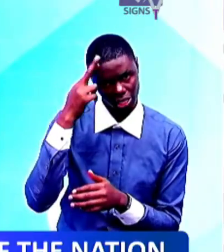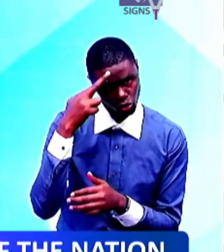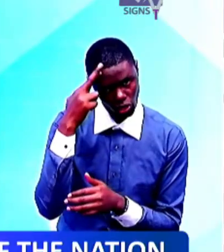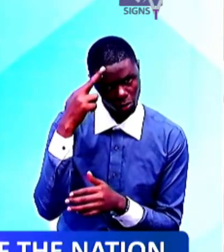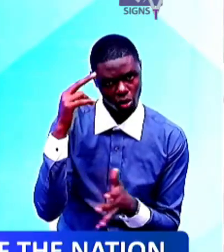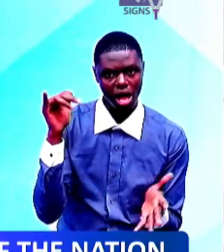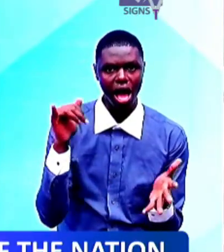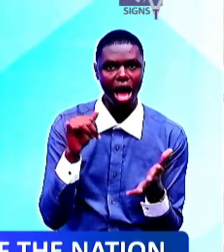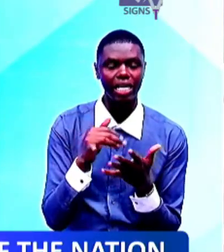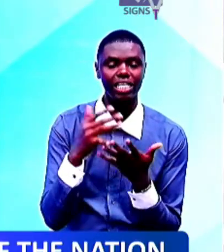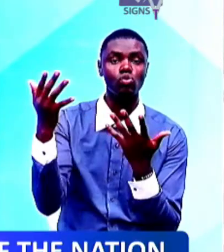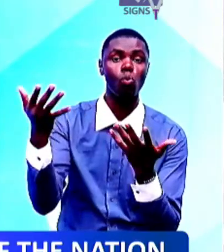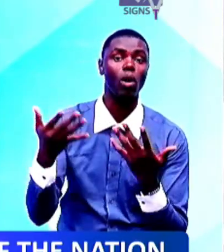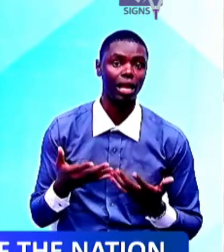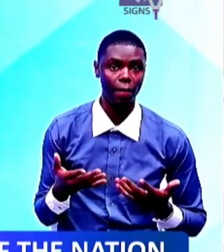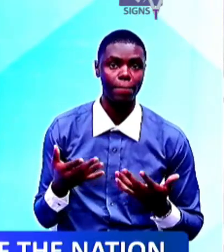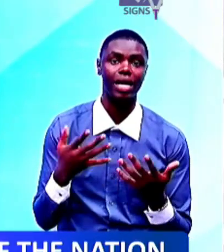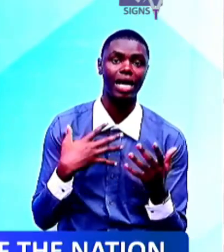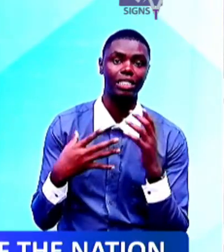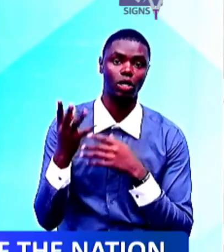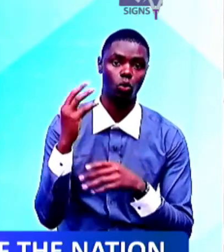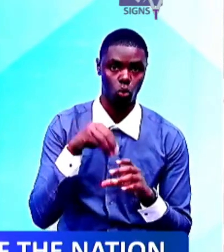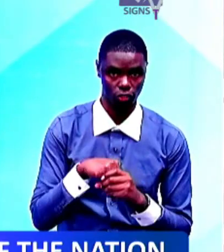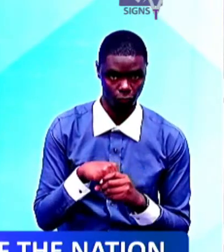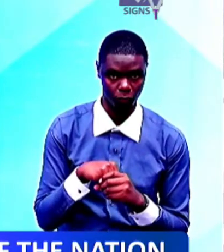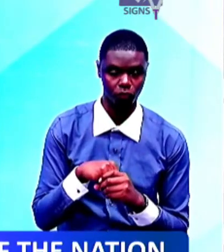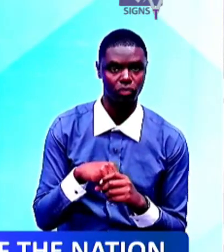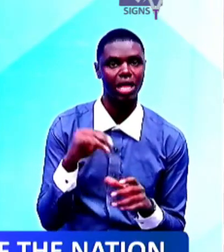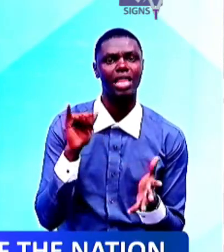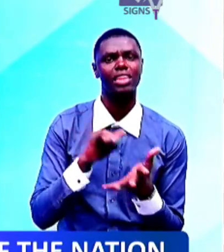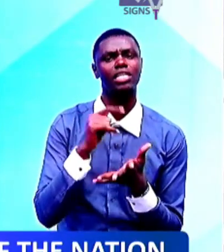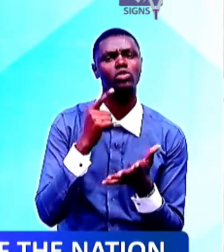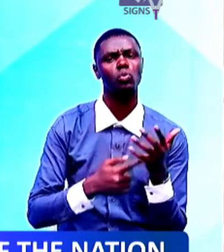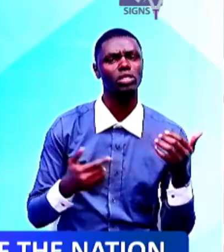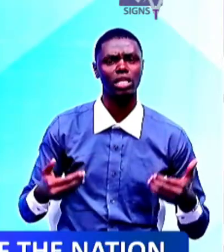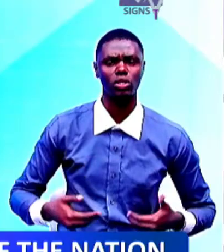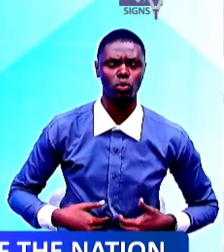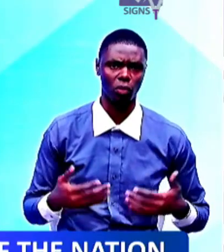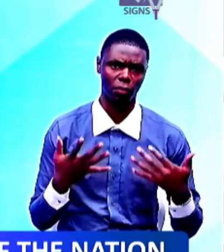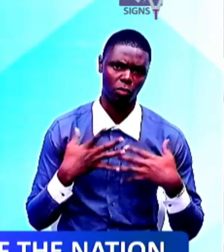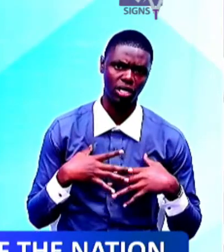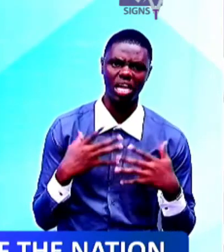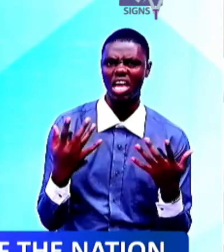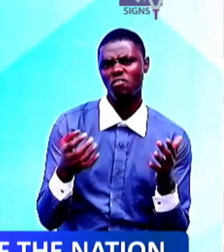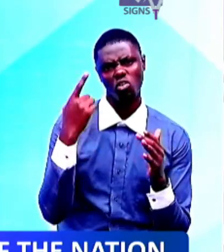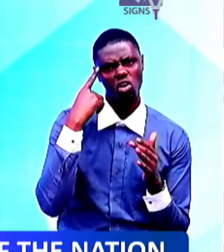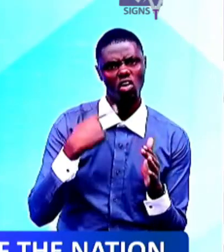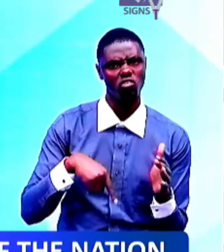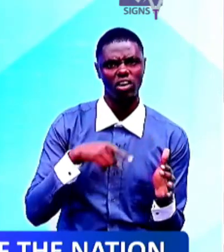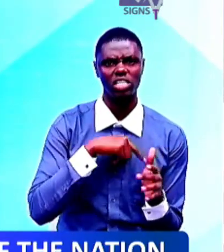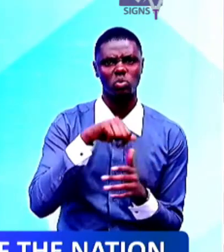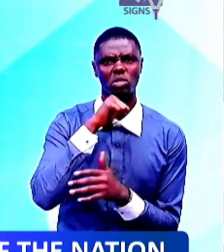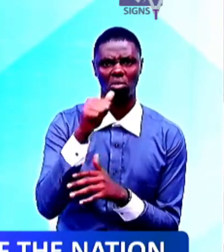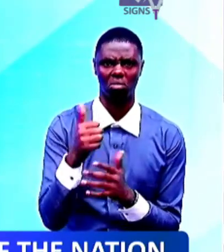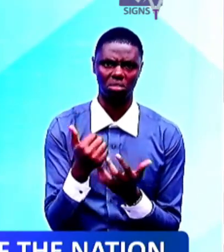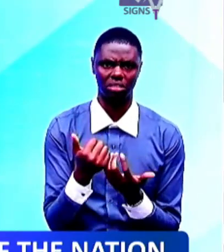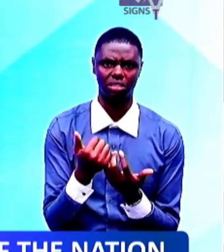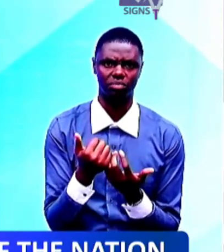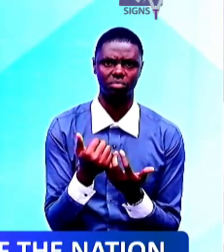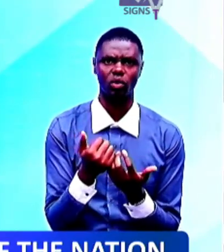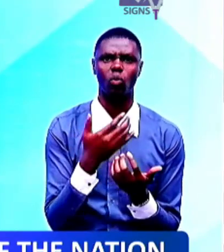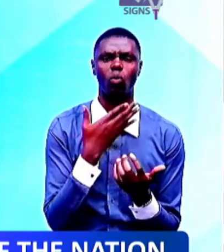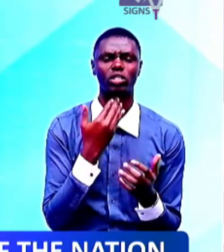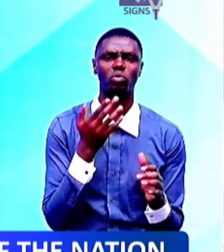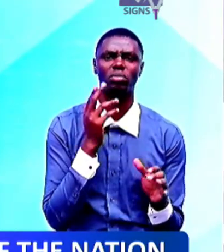is welcoming and that is inclusive. And that is what the young people are like, okay, for us, we do not like to be a part